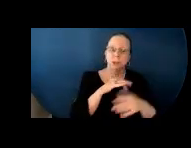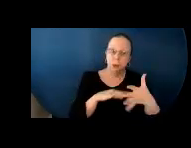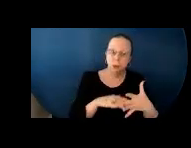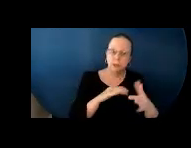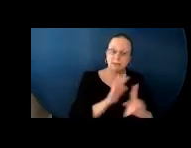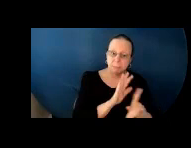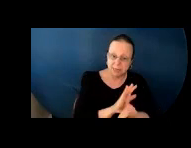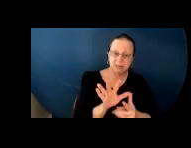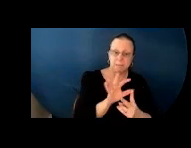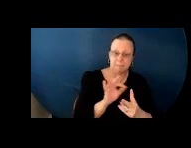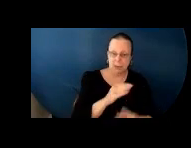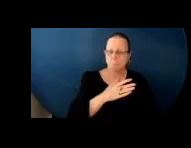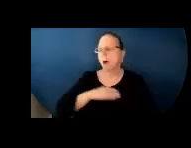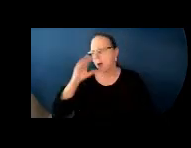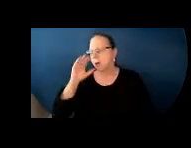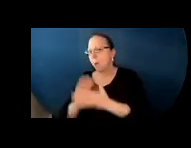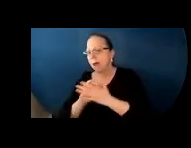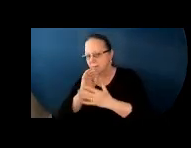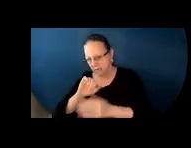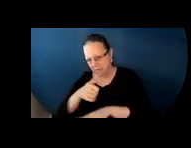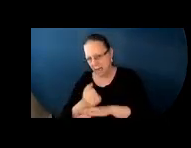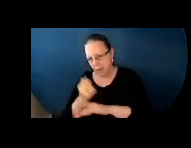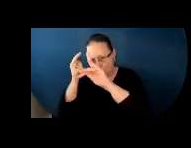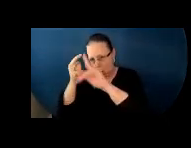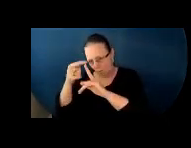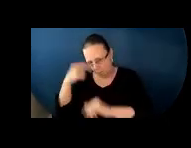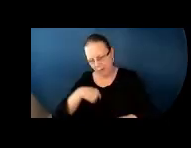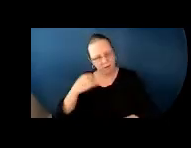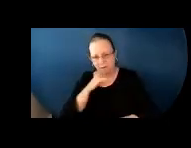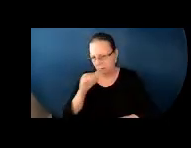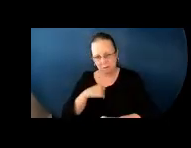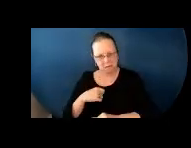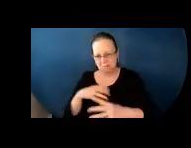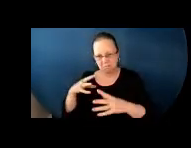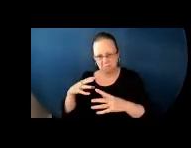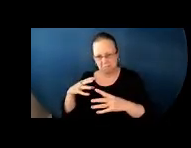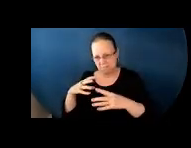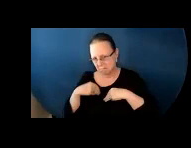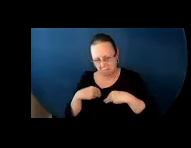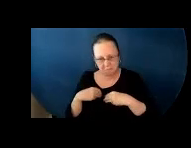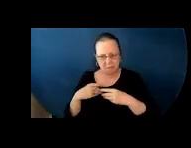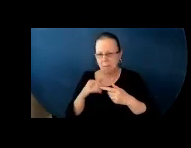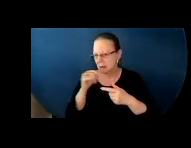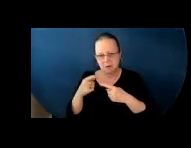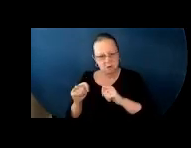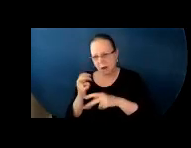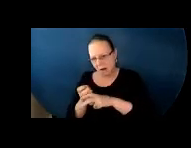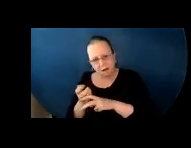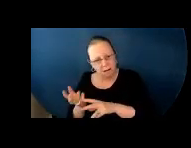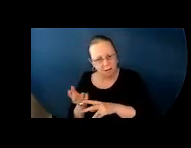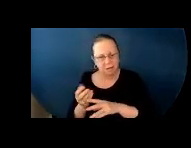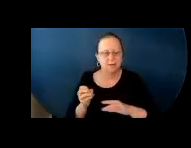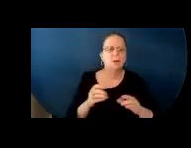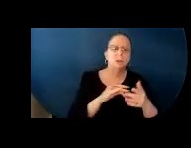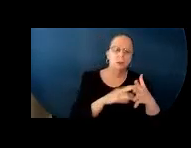Because my wife can set a goal for me, but if I'm not bought into it, I'm not going to try very hard, right? And so a